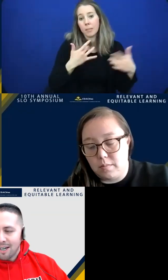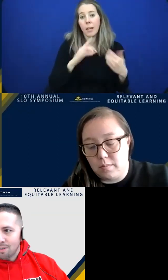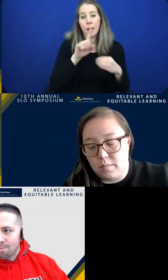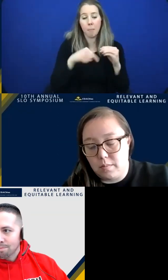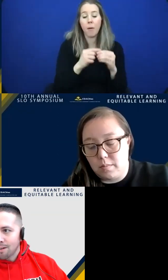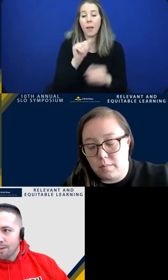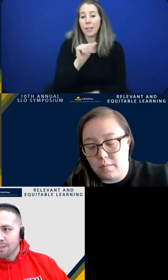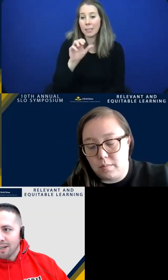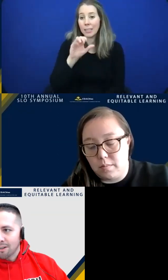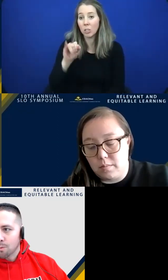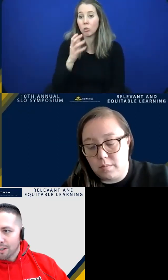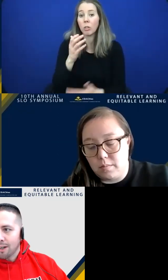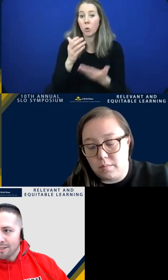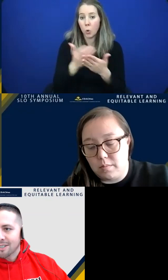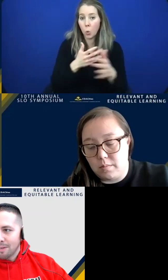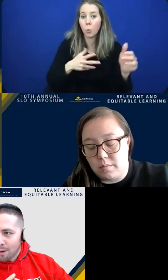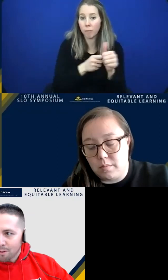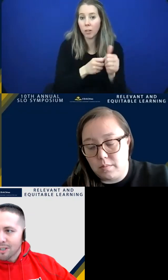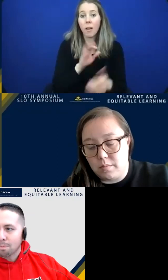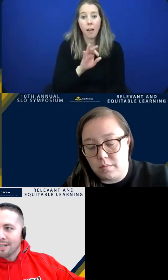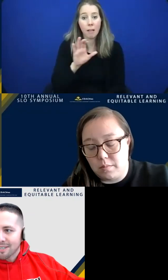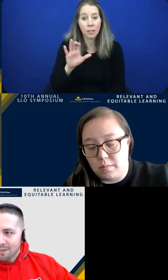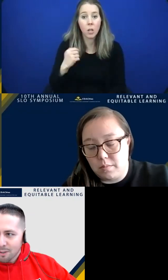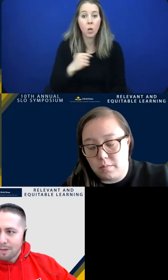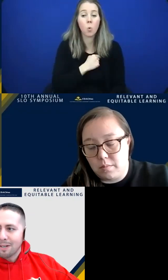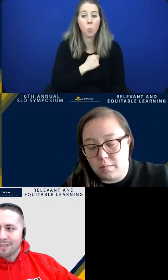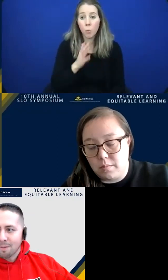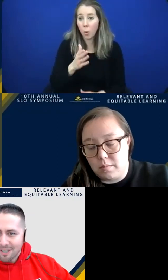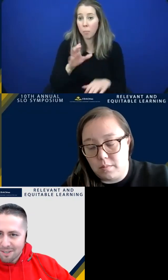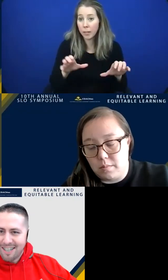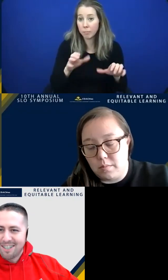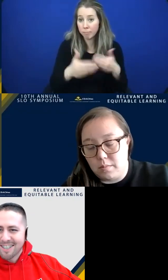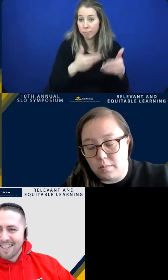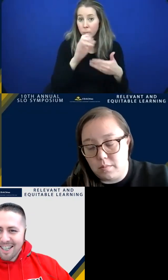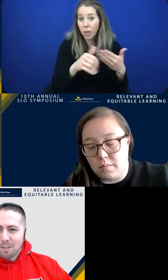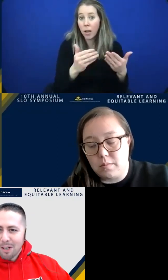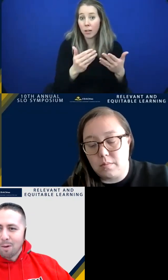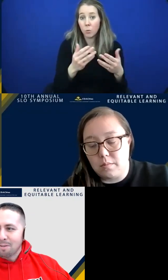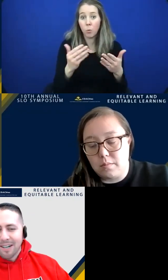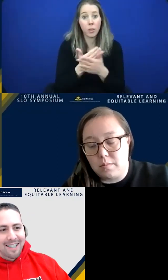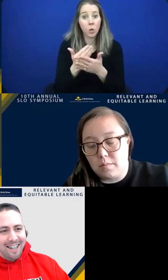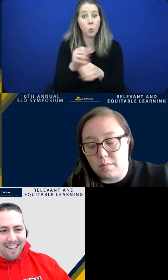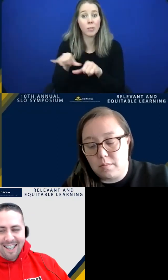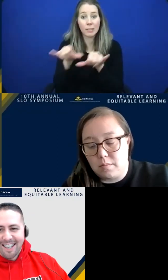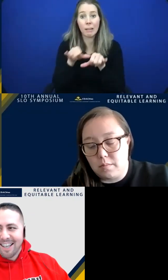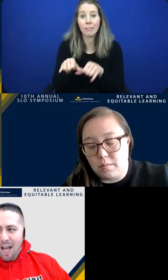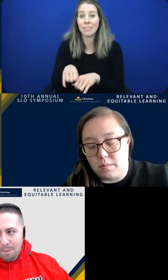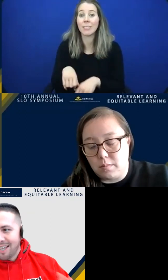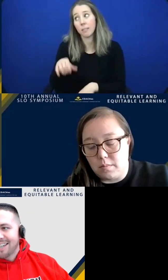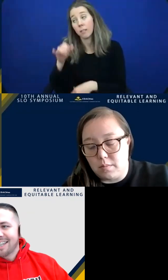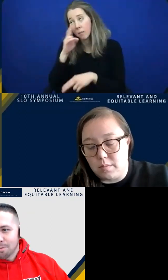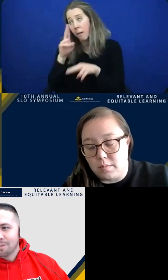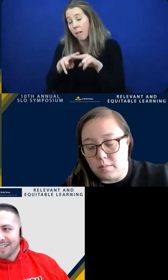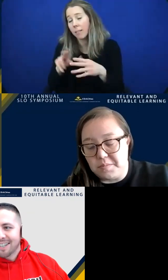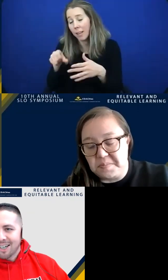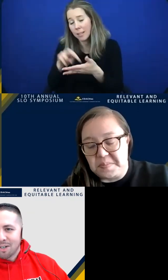standards. Fresno City College is one of the colleges that's going to be going through this process of experimenting with some of these new standards. It's been quite fun. I mean